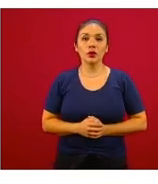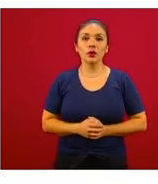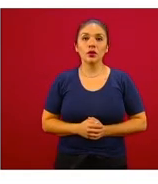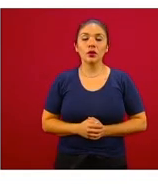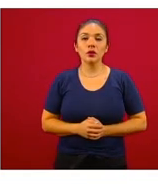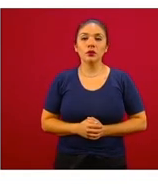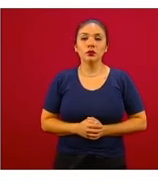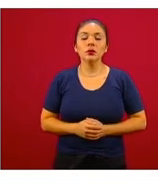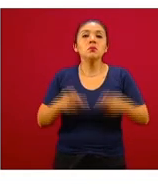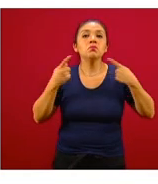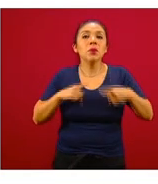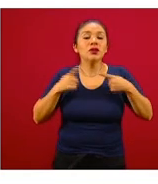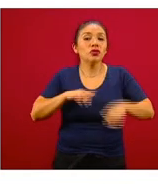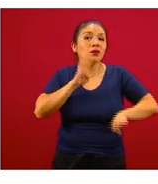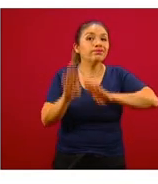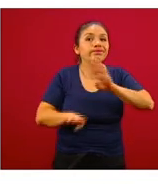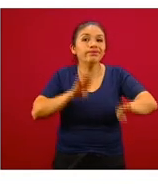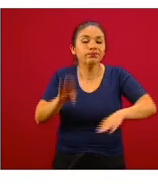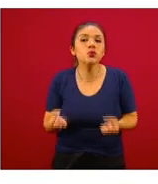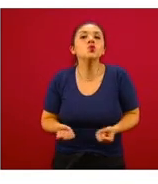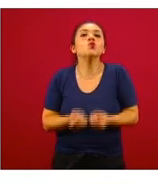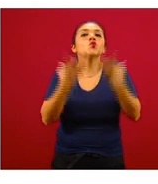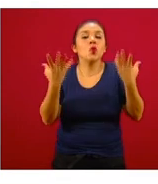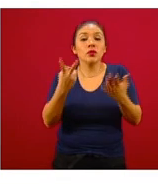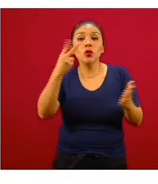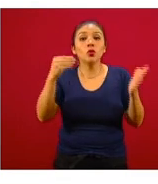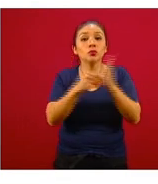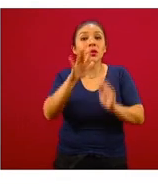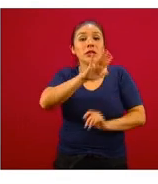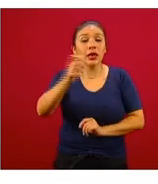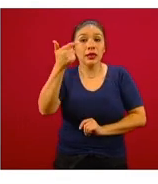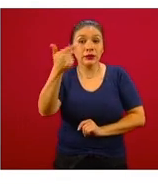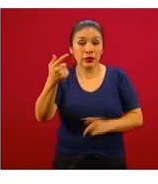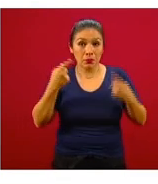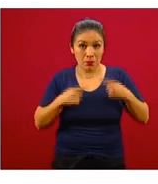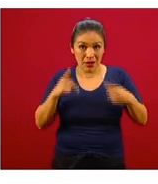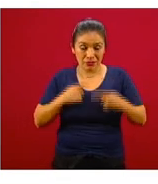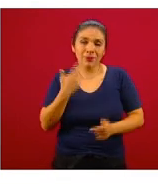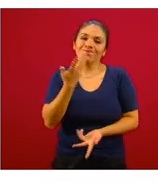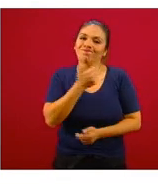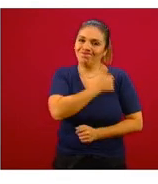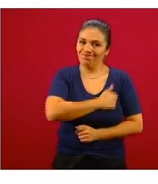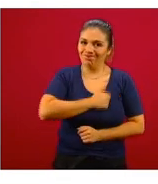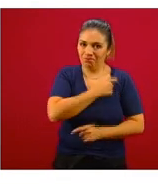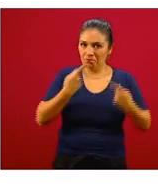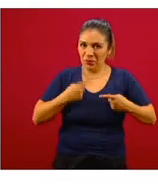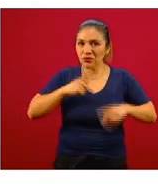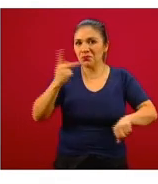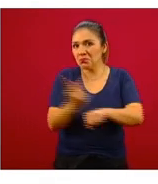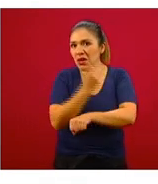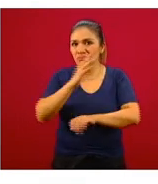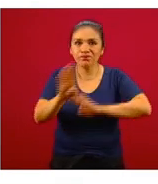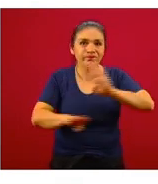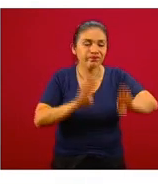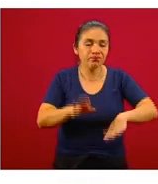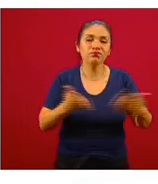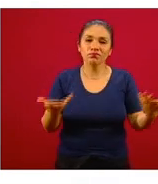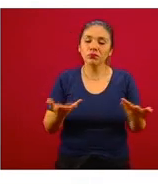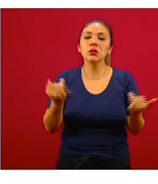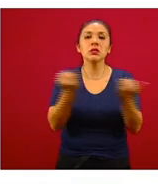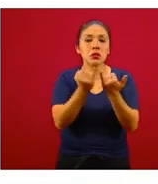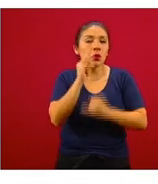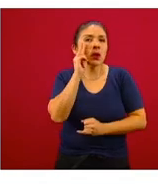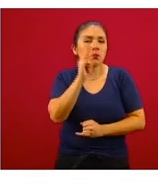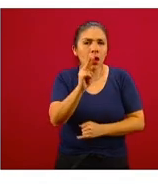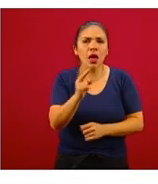Following slide, we have the distribution of the fatalities, the cumulative fatalities, the cumulative death toll so far, which